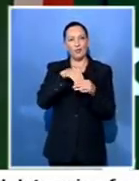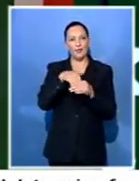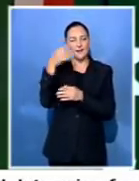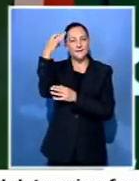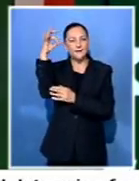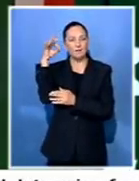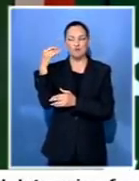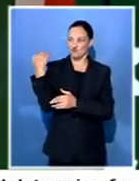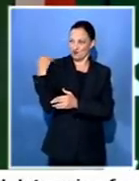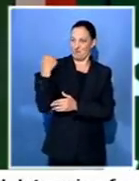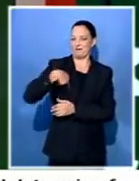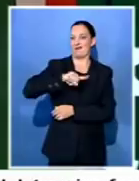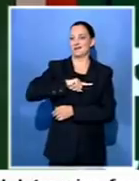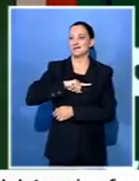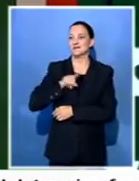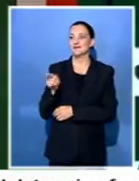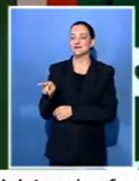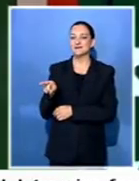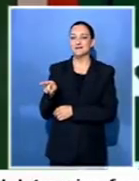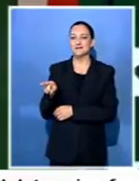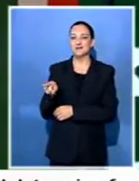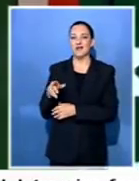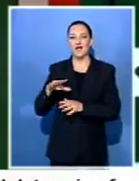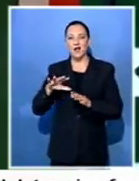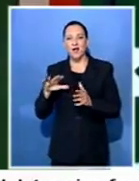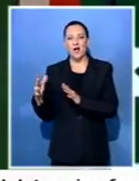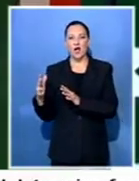Zola Skweyiya's work ethic, his